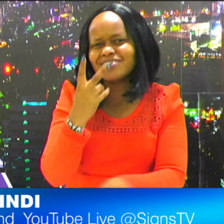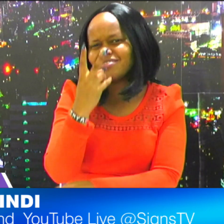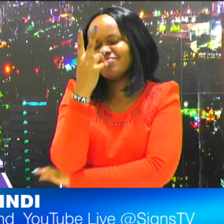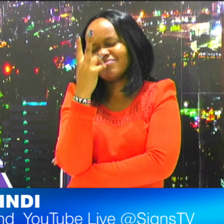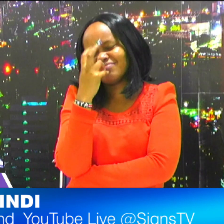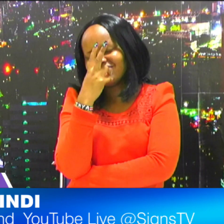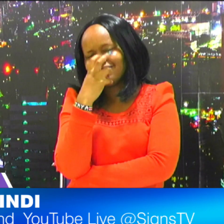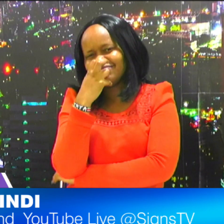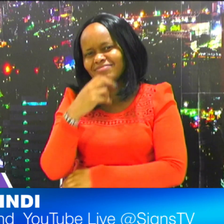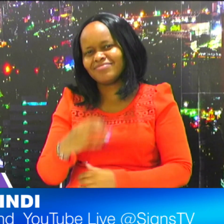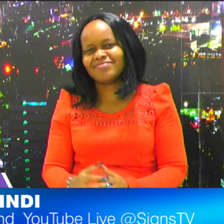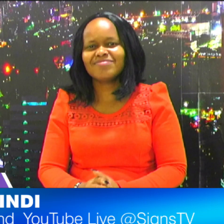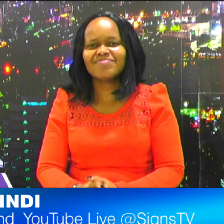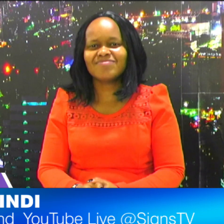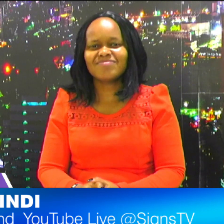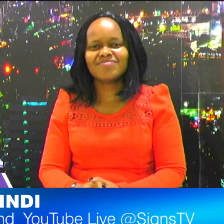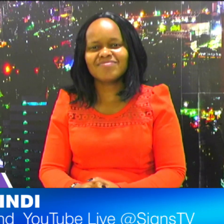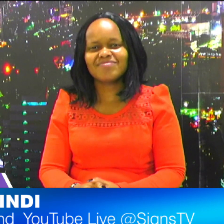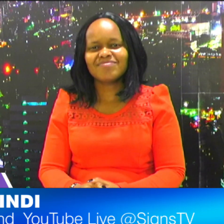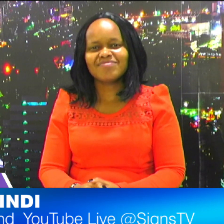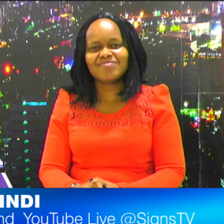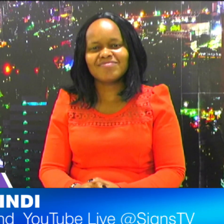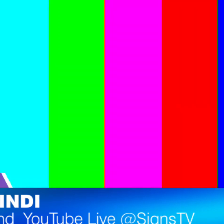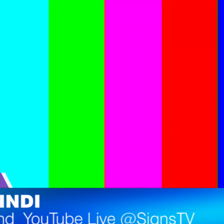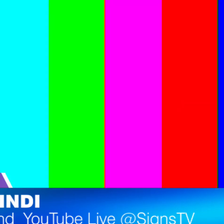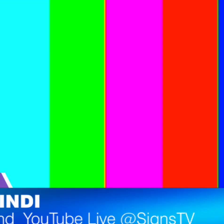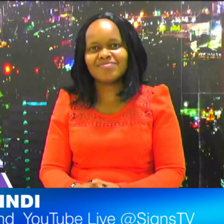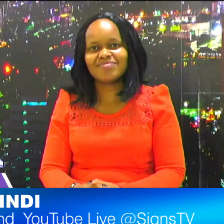police from getting important information from the